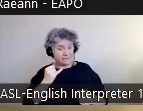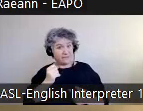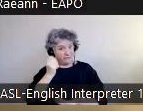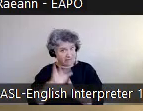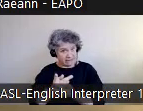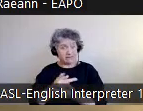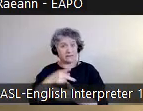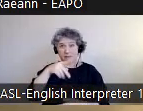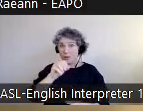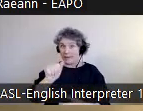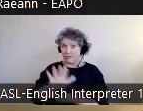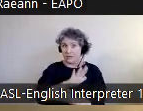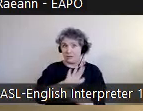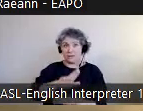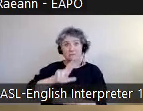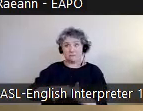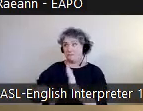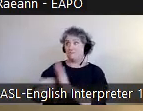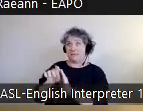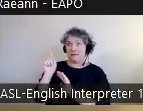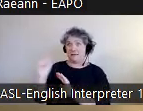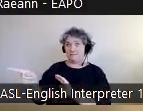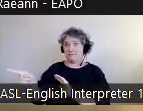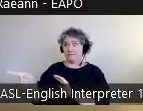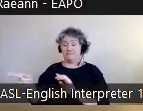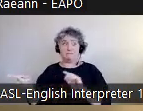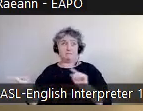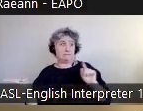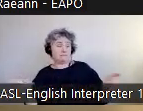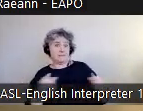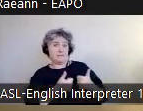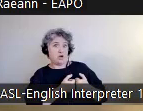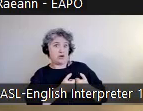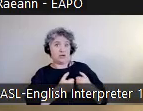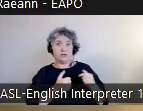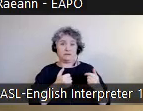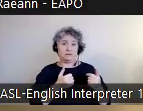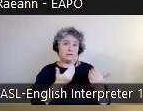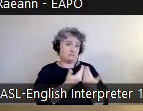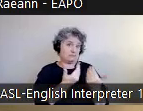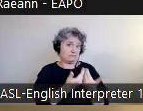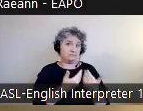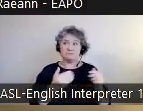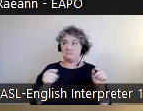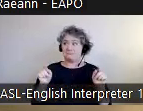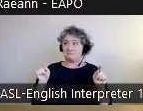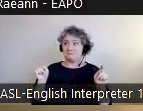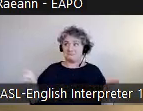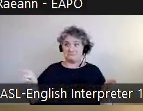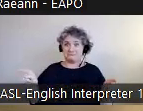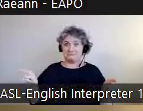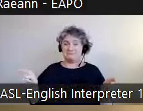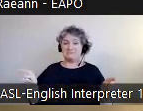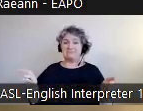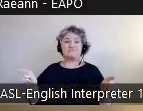that lists an attorney, they are the decision maker when you're incapable. So that person does have a duty